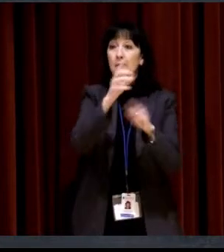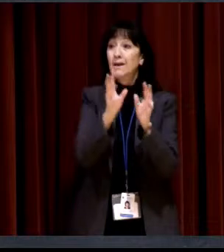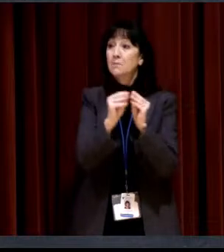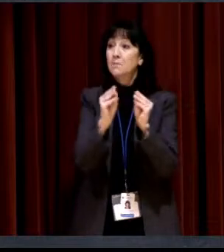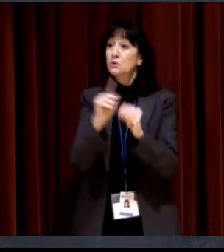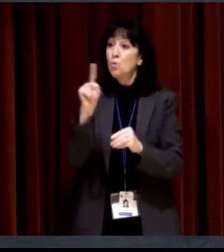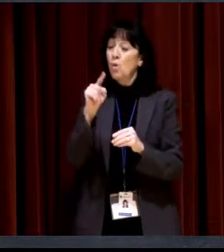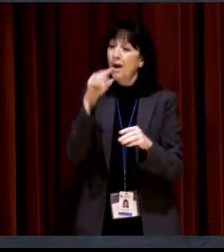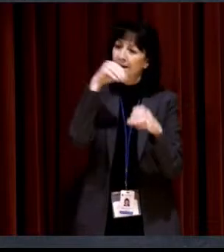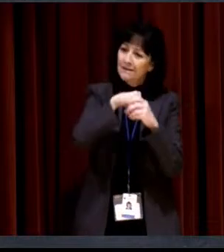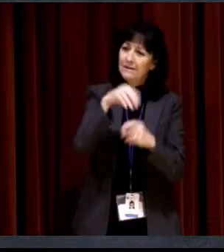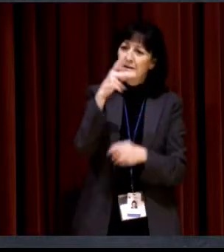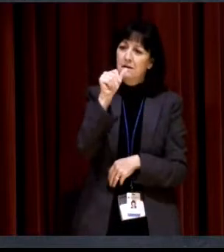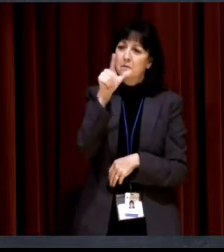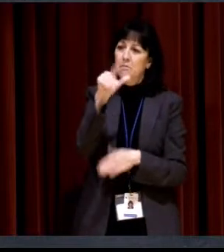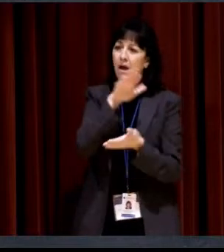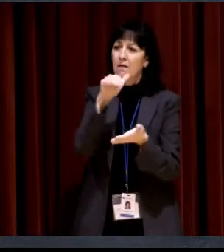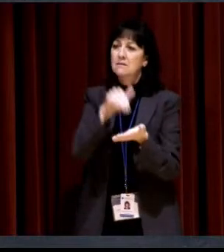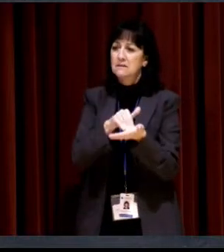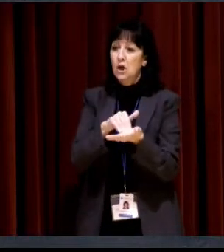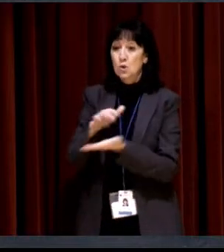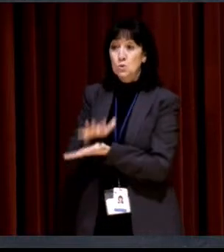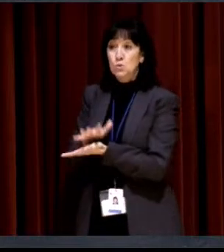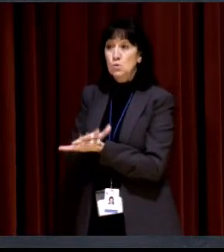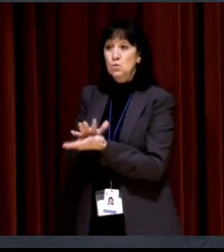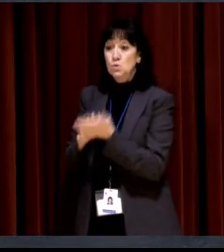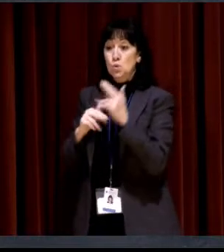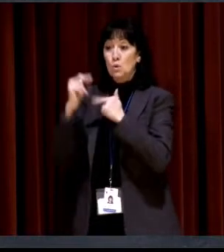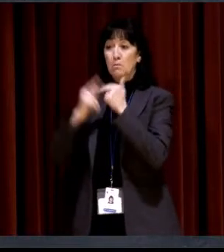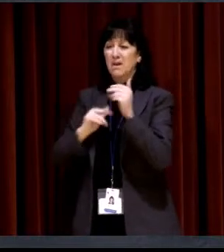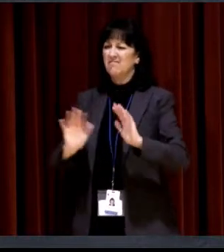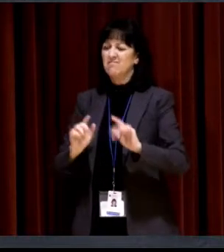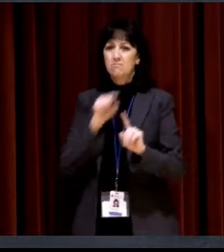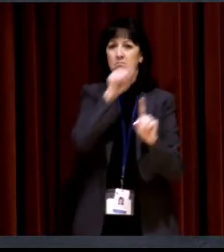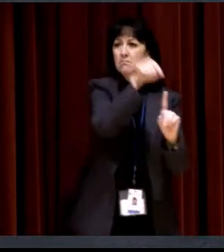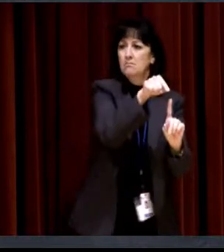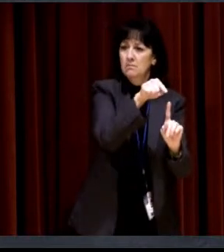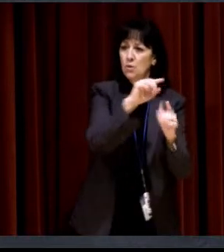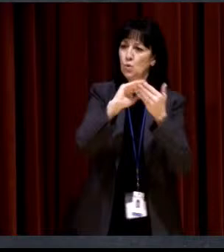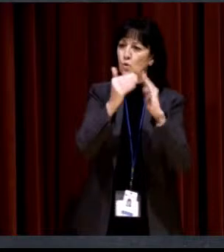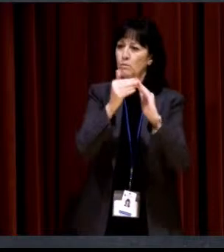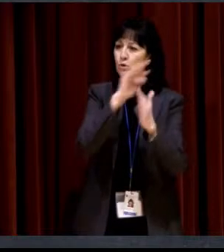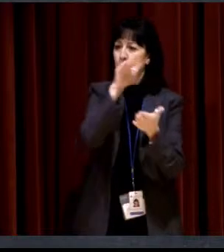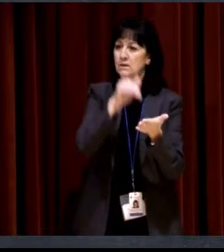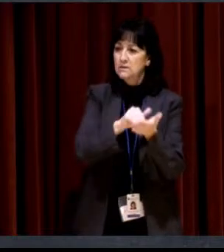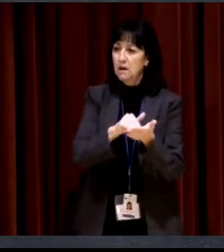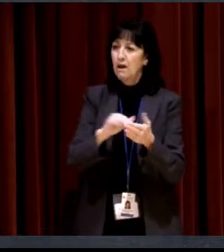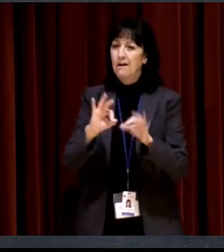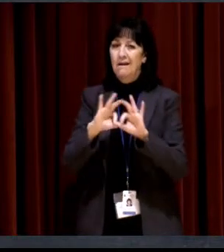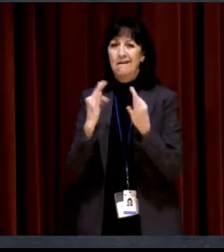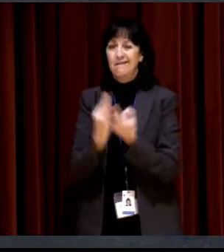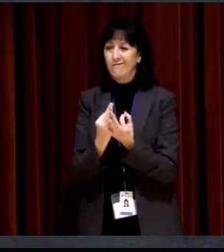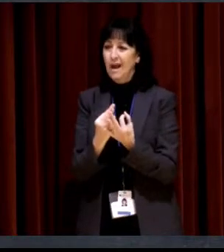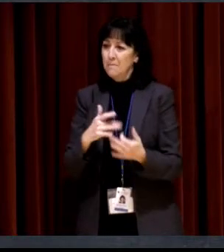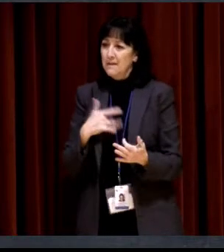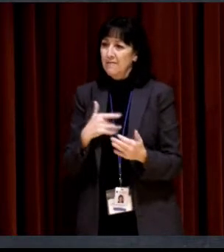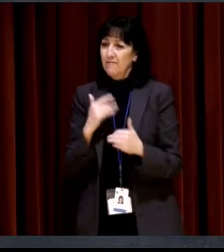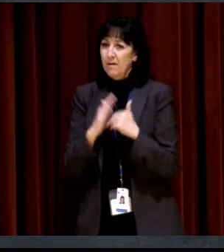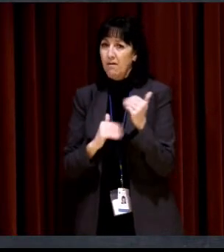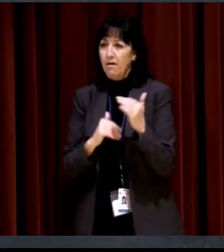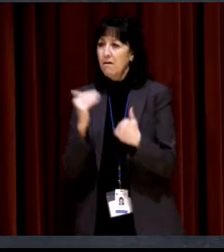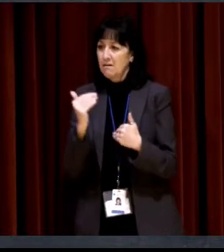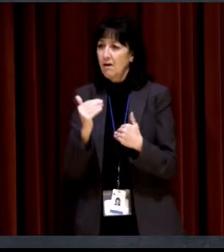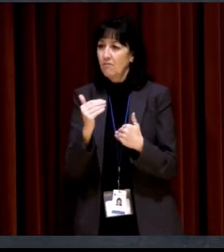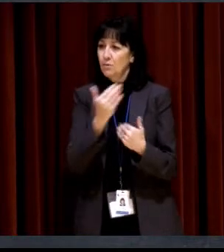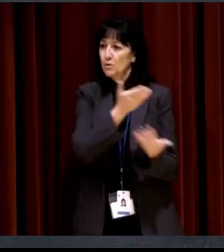those communities. And so we would do those things so families felt welcome. Oftentimes, school is an intimidating place when you don't understand